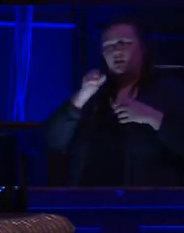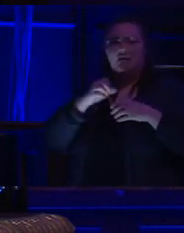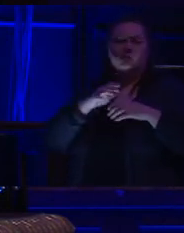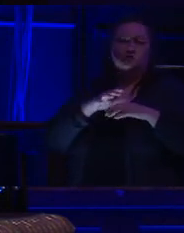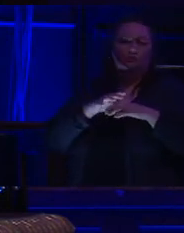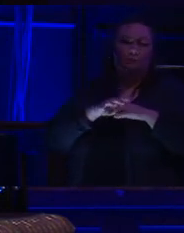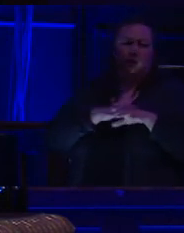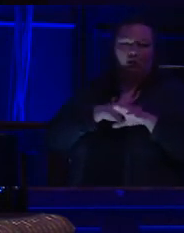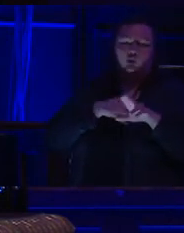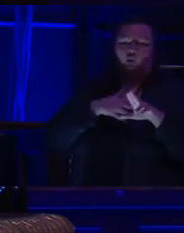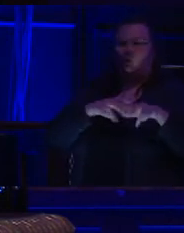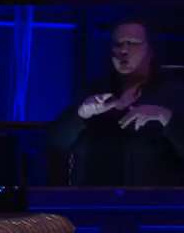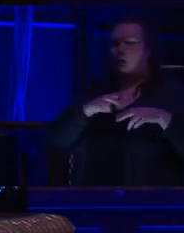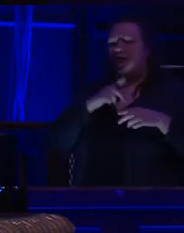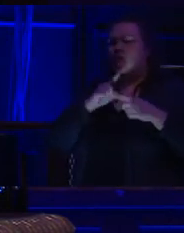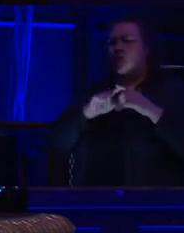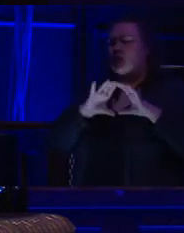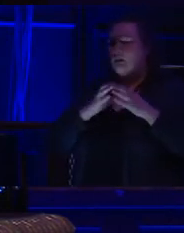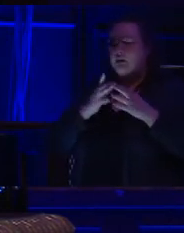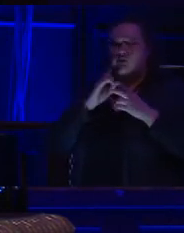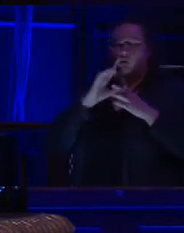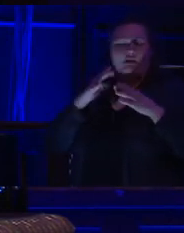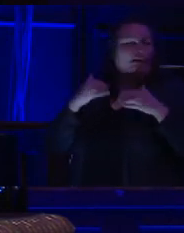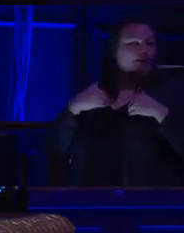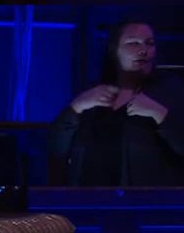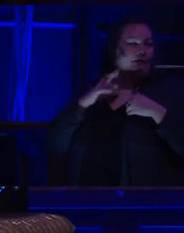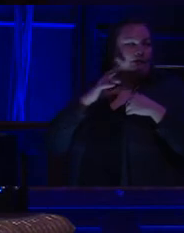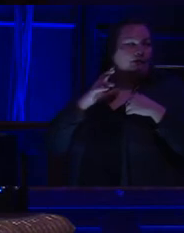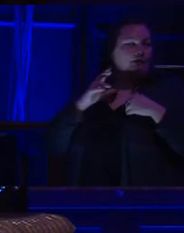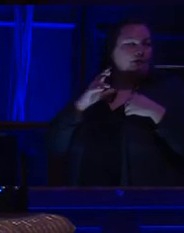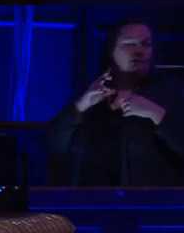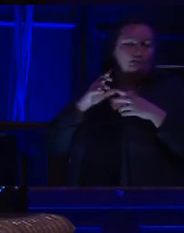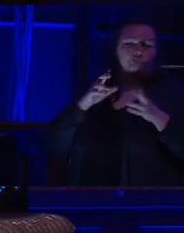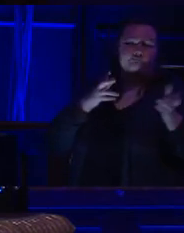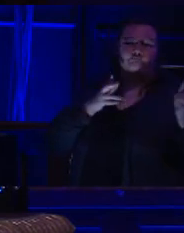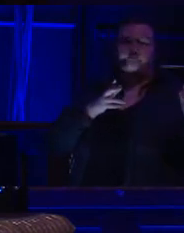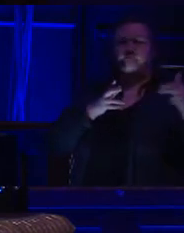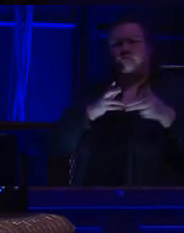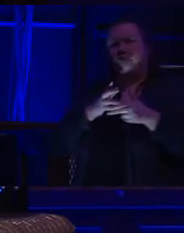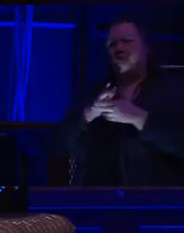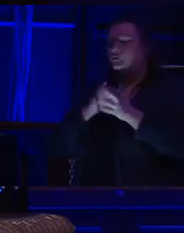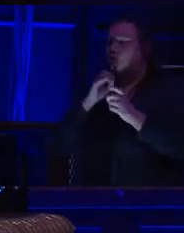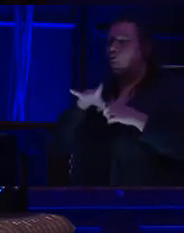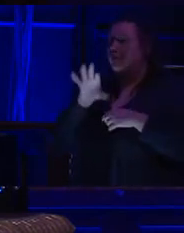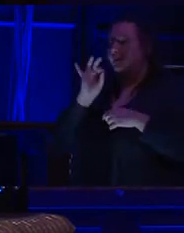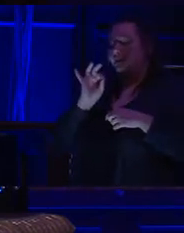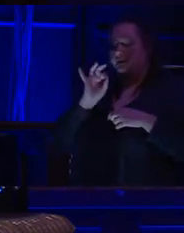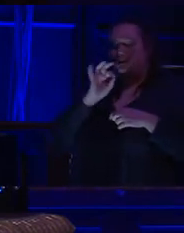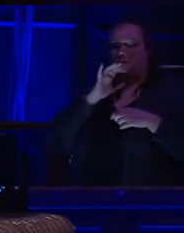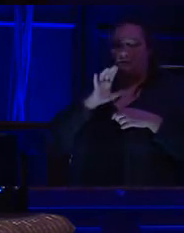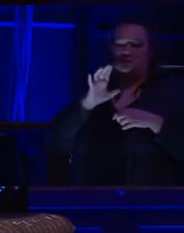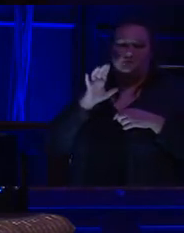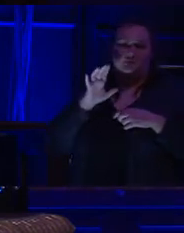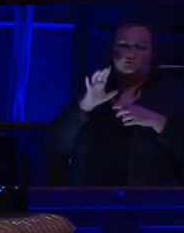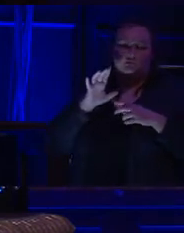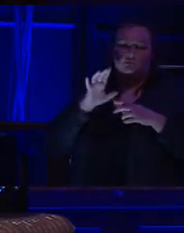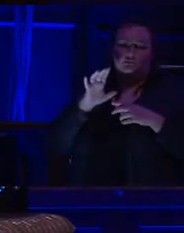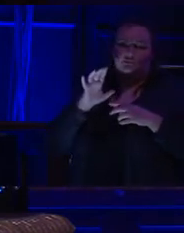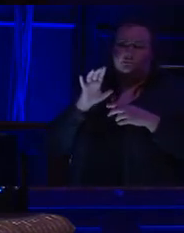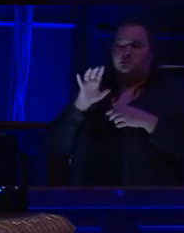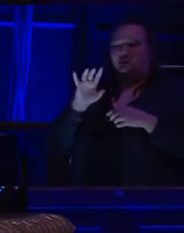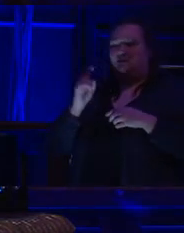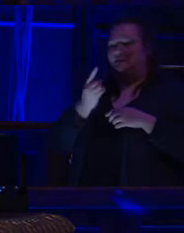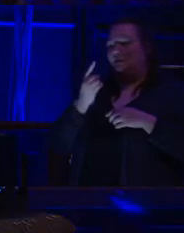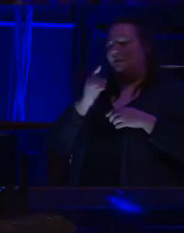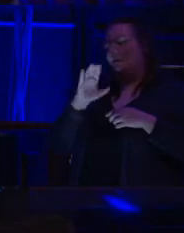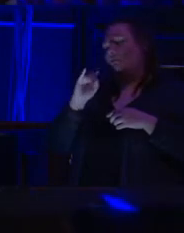to class, wandering this way, then that, to find a starry maple leaf